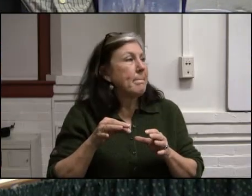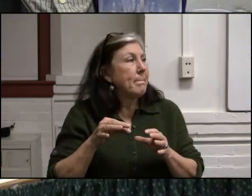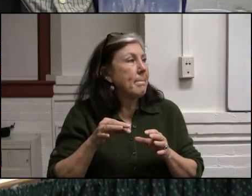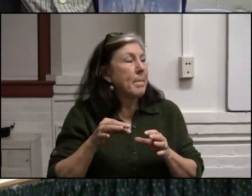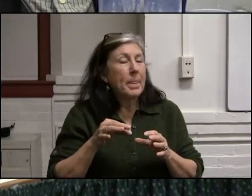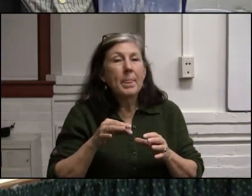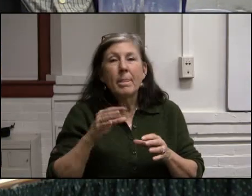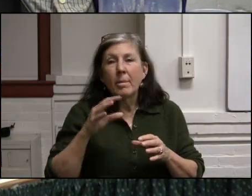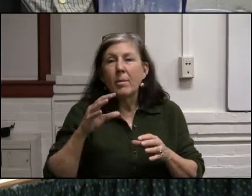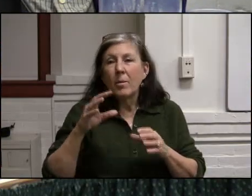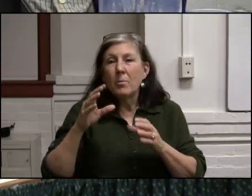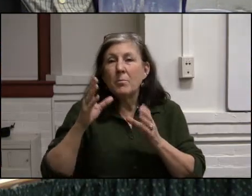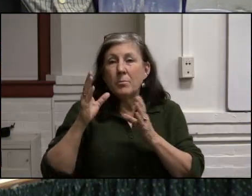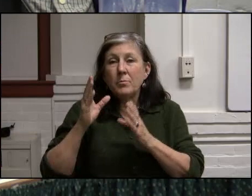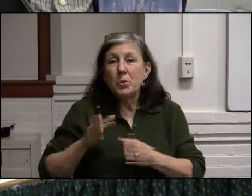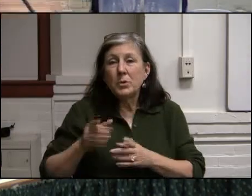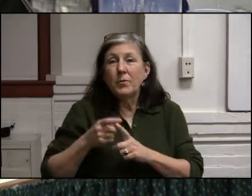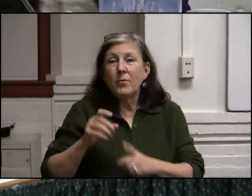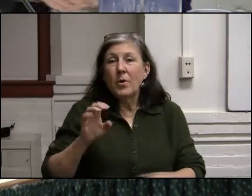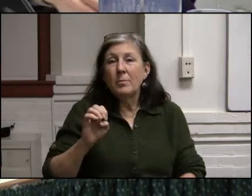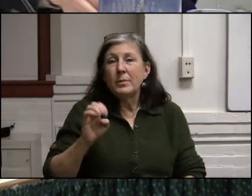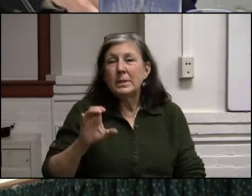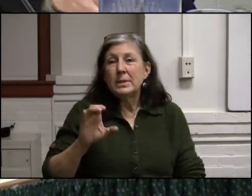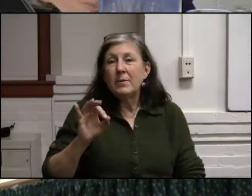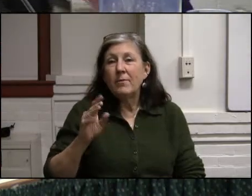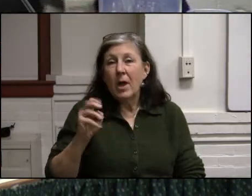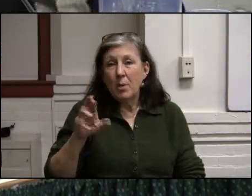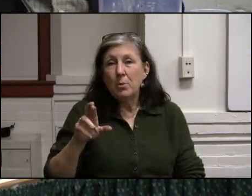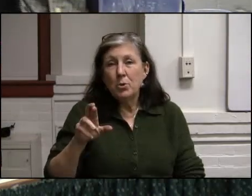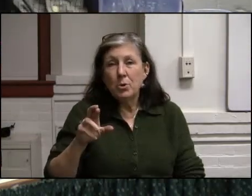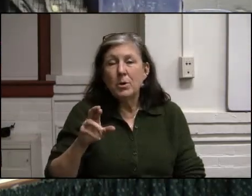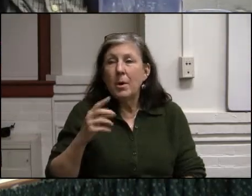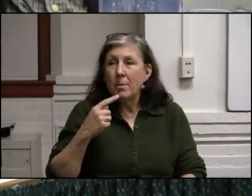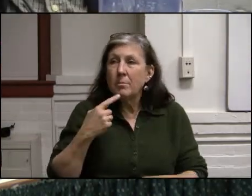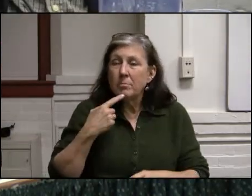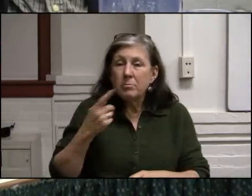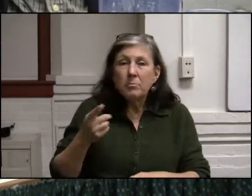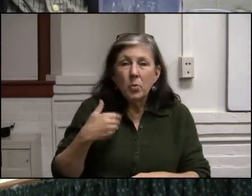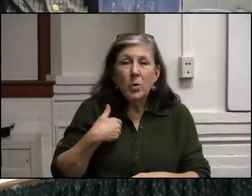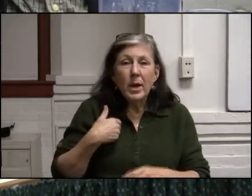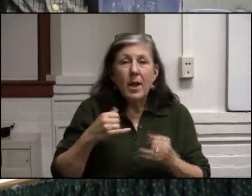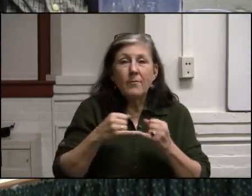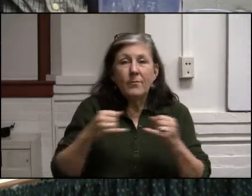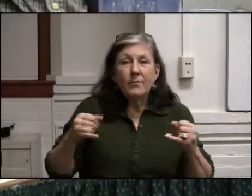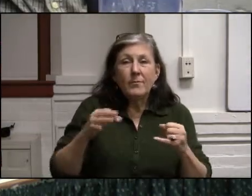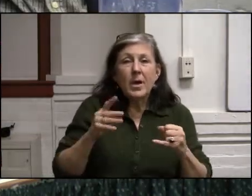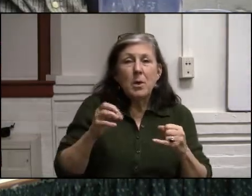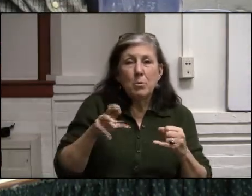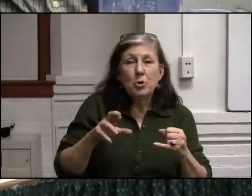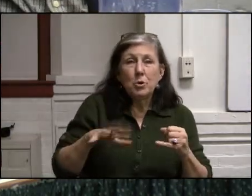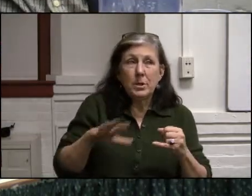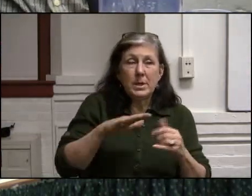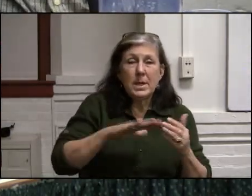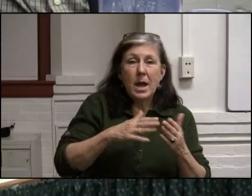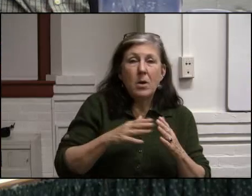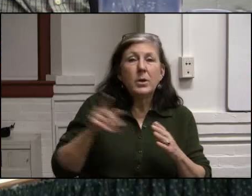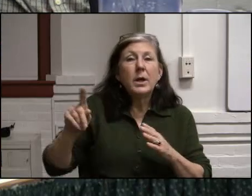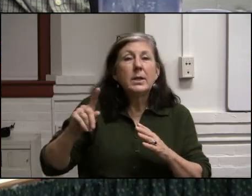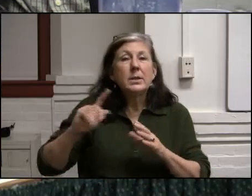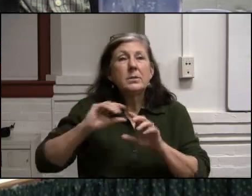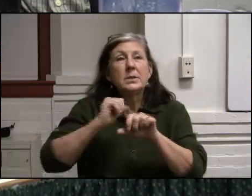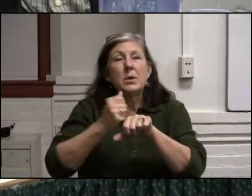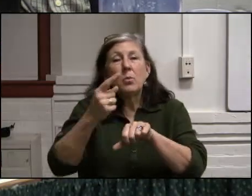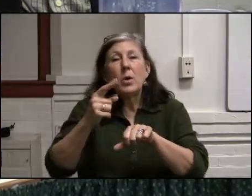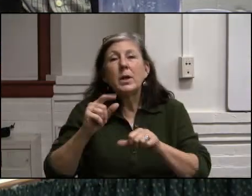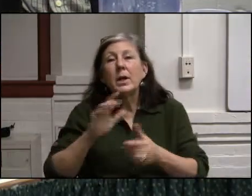Fiber I mentioned that we have fiber going through town. Everyone Sabina put it in. They put one of their junctions up at Academy School, and the